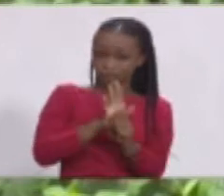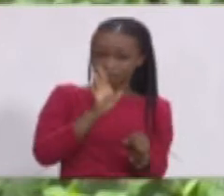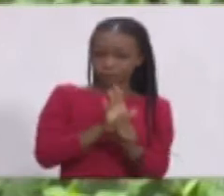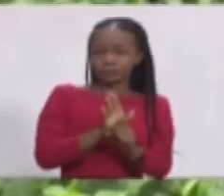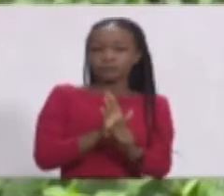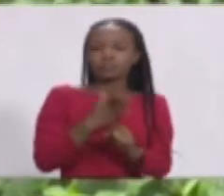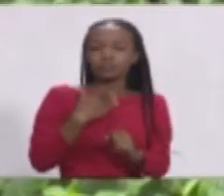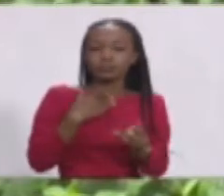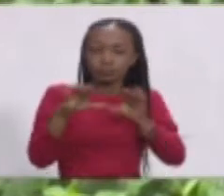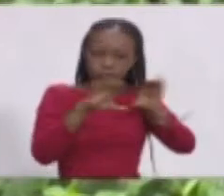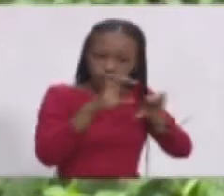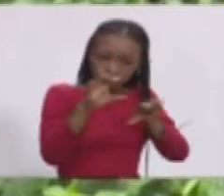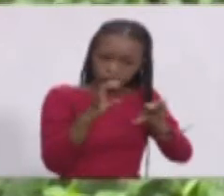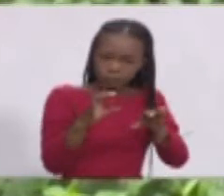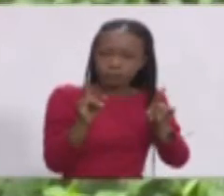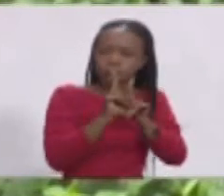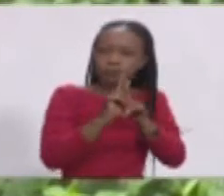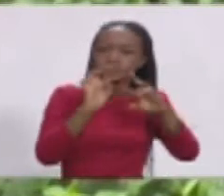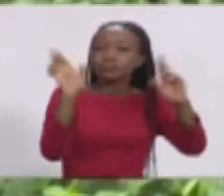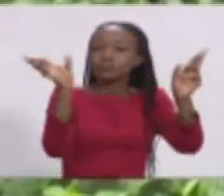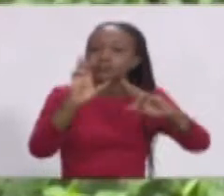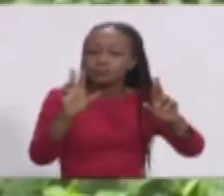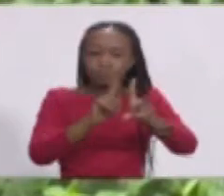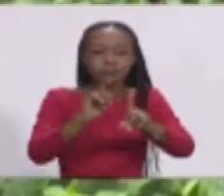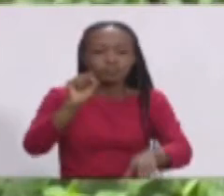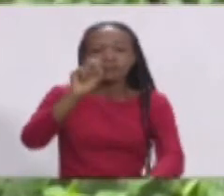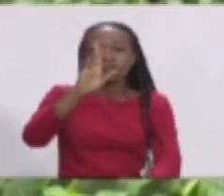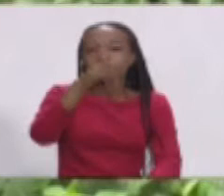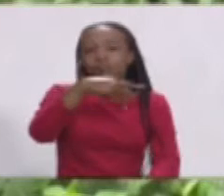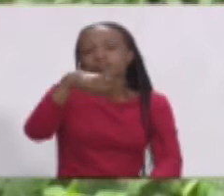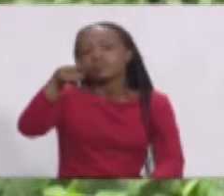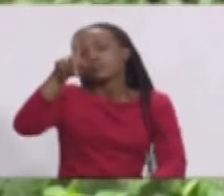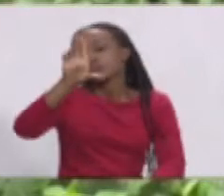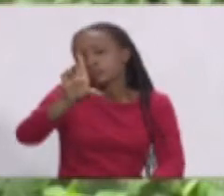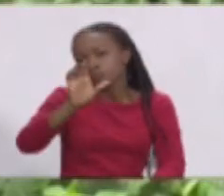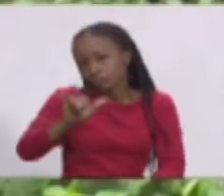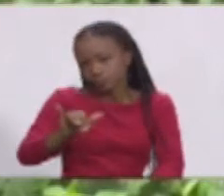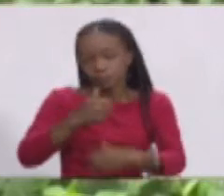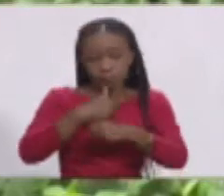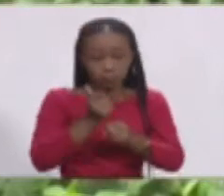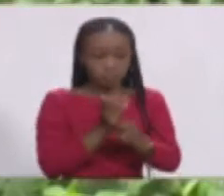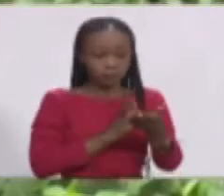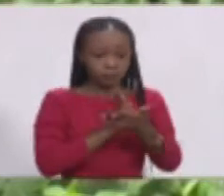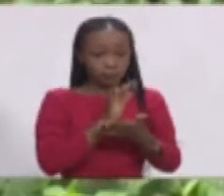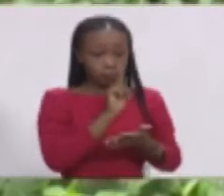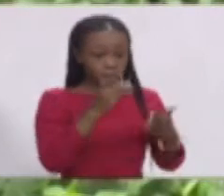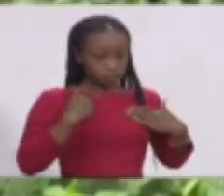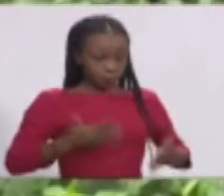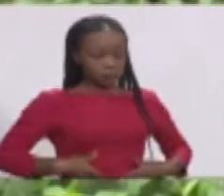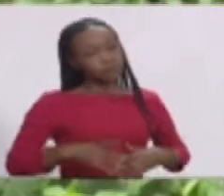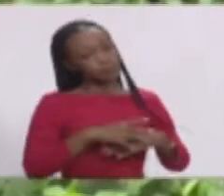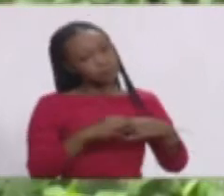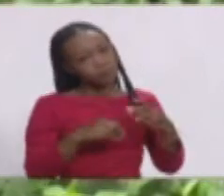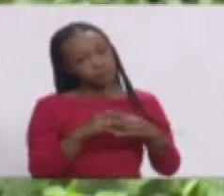supplies and also readiness. So to make sure that this person feels confident that if there is a case in Mandera or